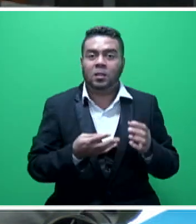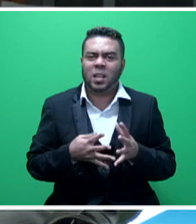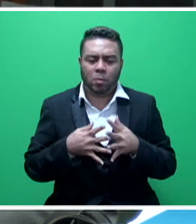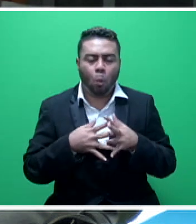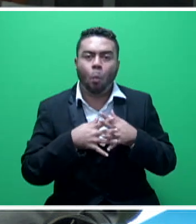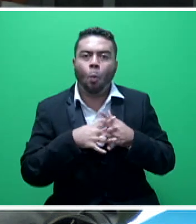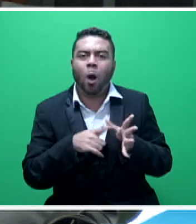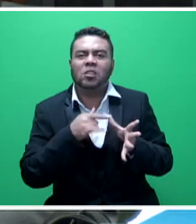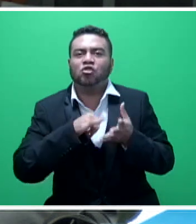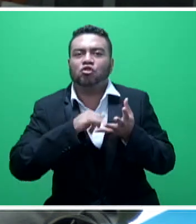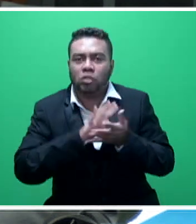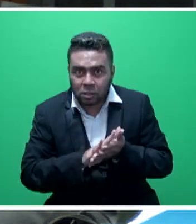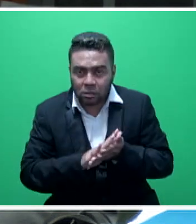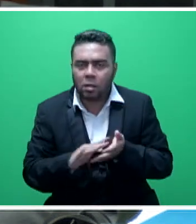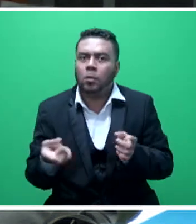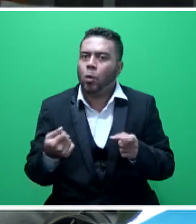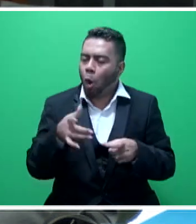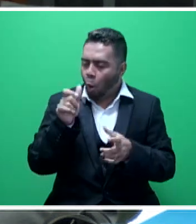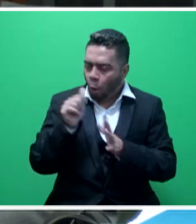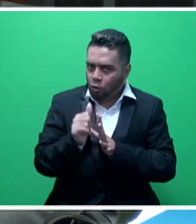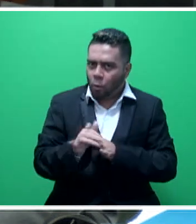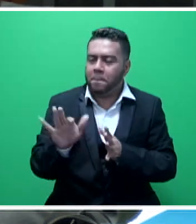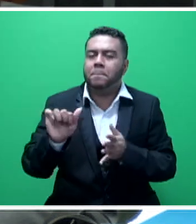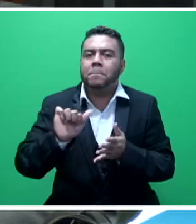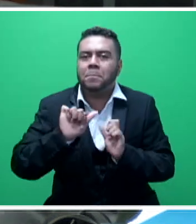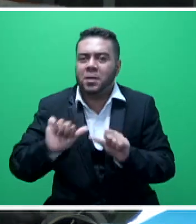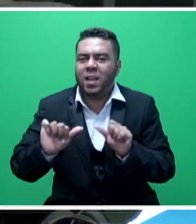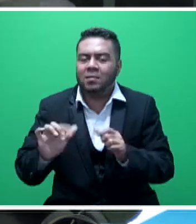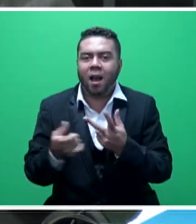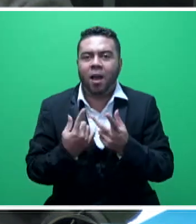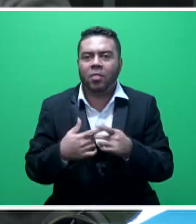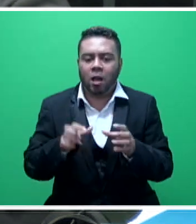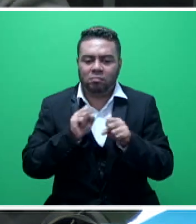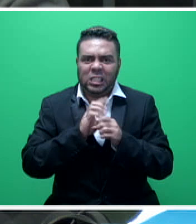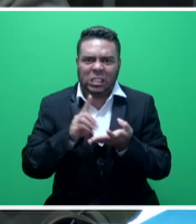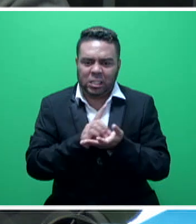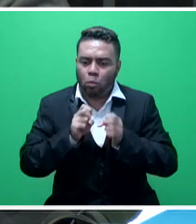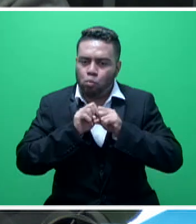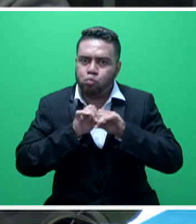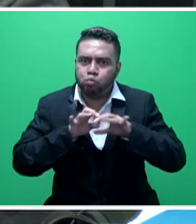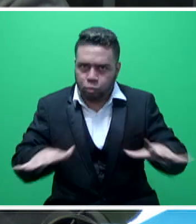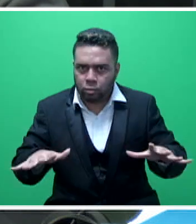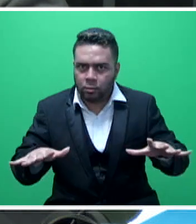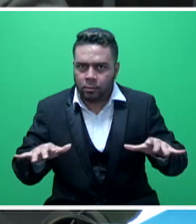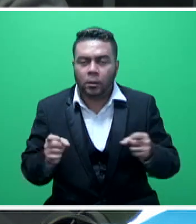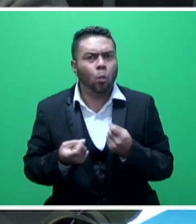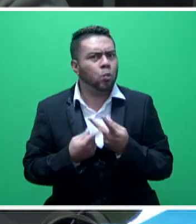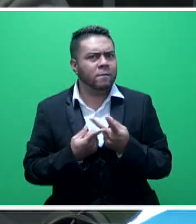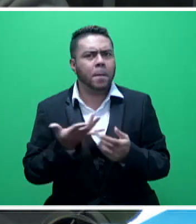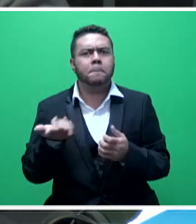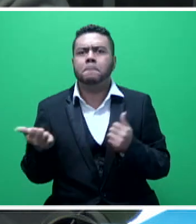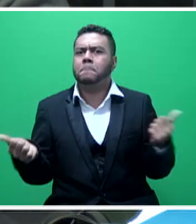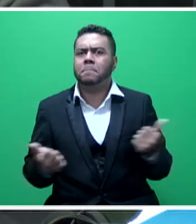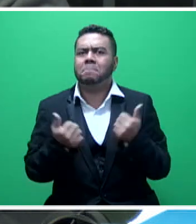aspect, but also making sure that we prevent the other communicable disease. We've had many of those that we've